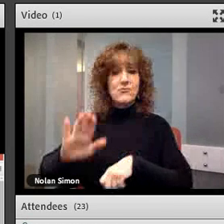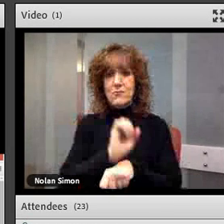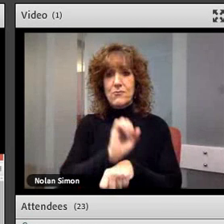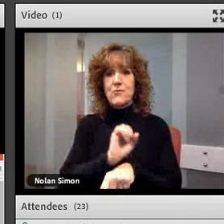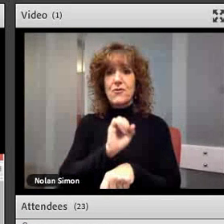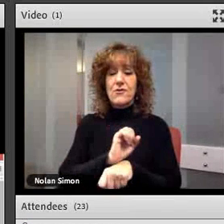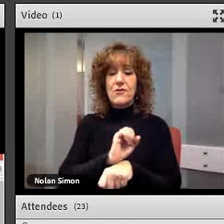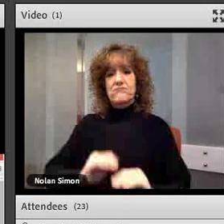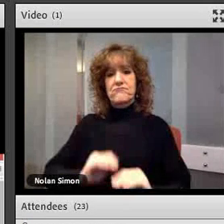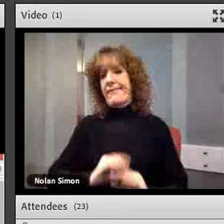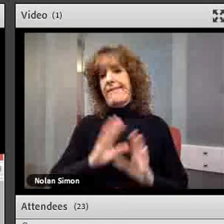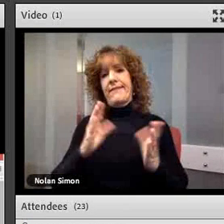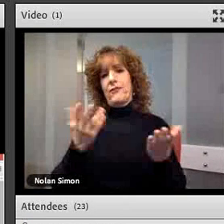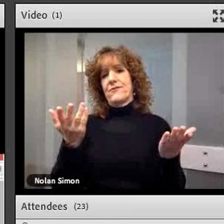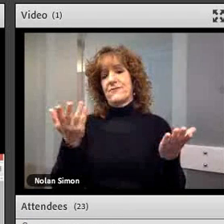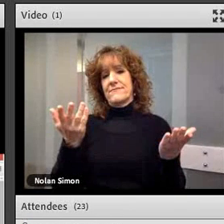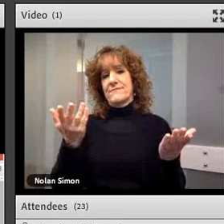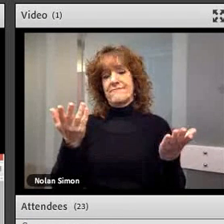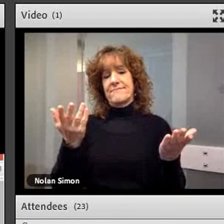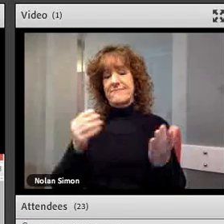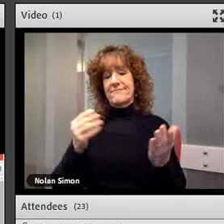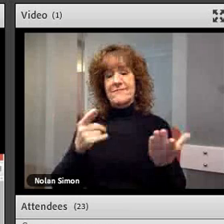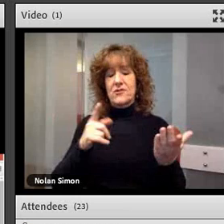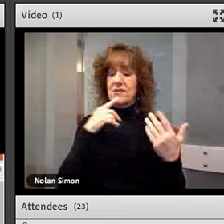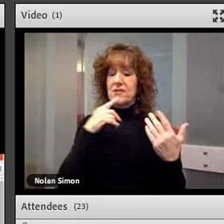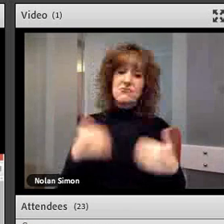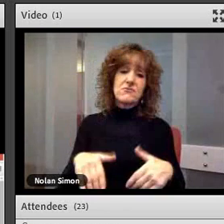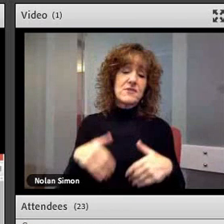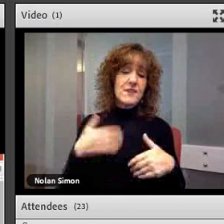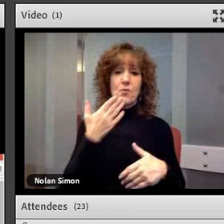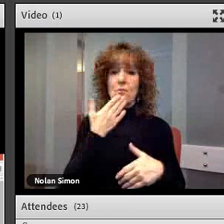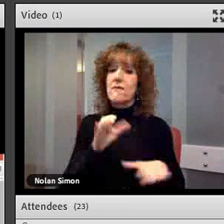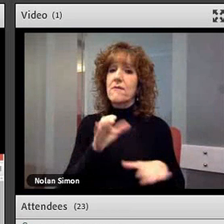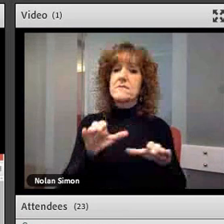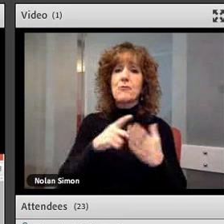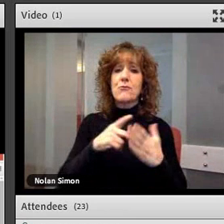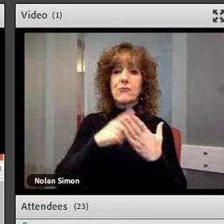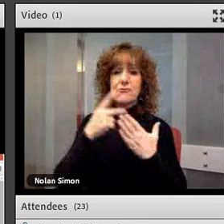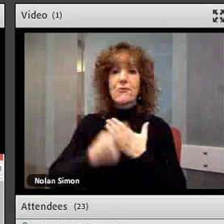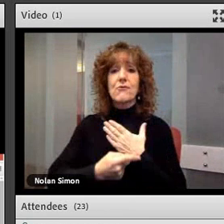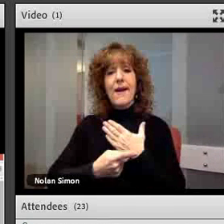effort, and it's clear. I mean, they're just really well executed programs, and